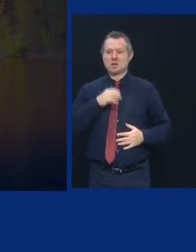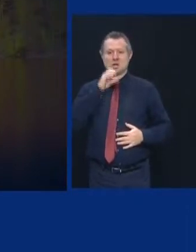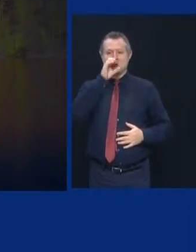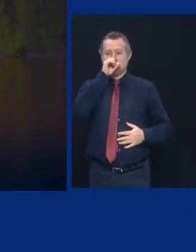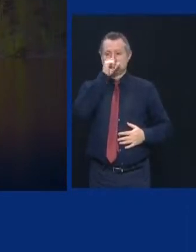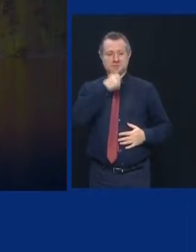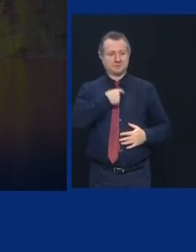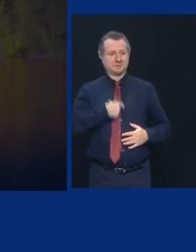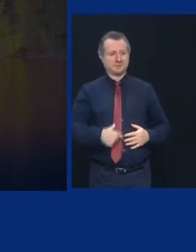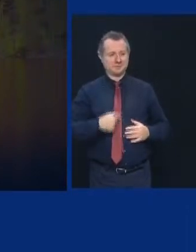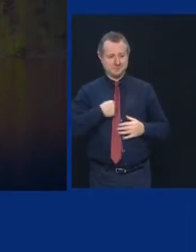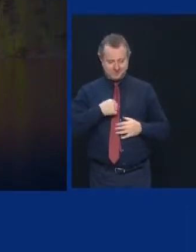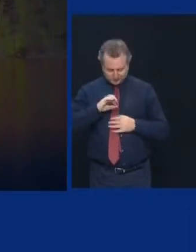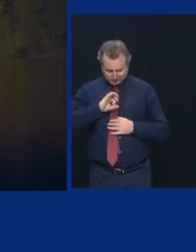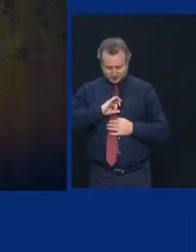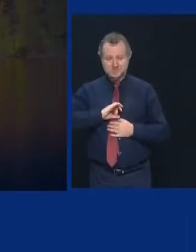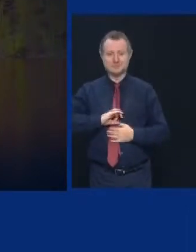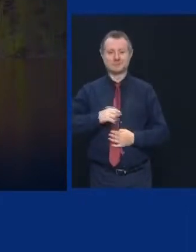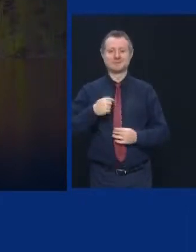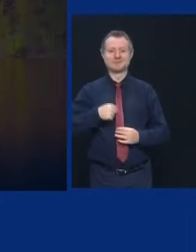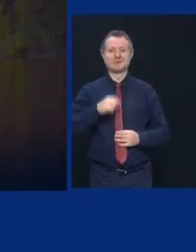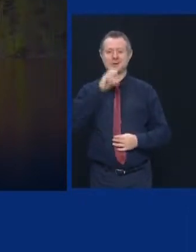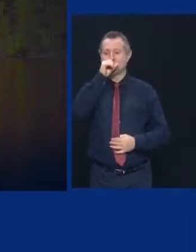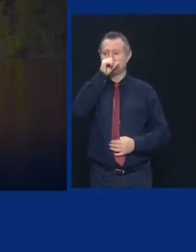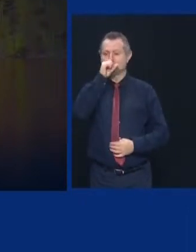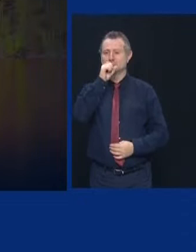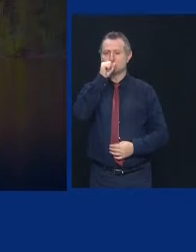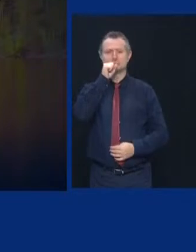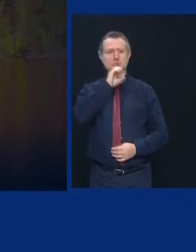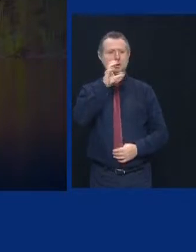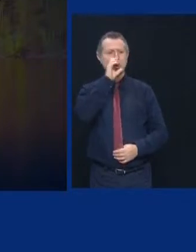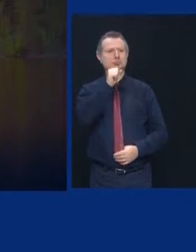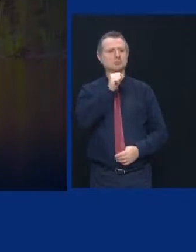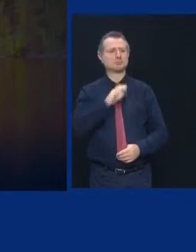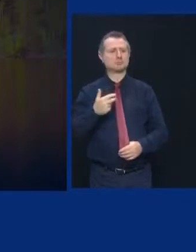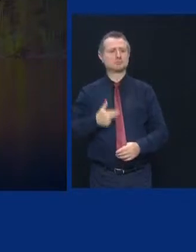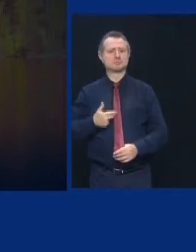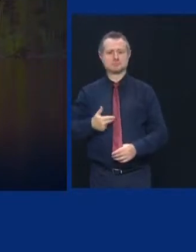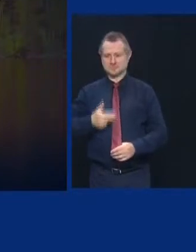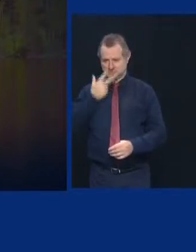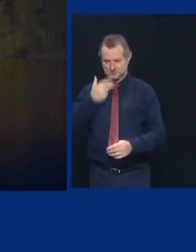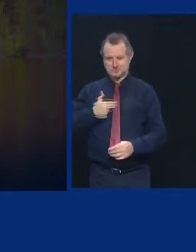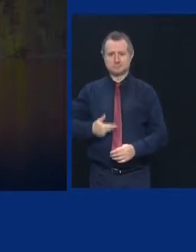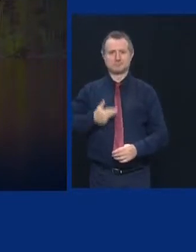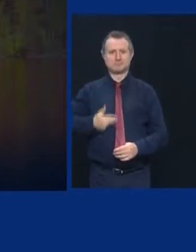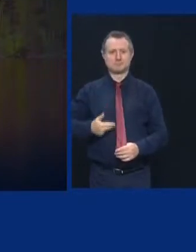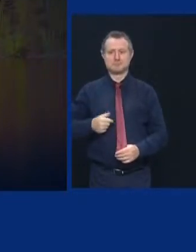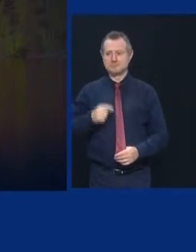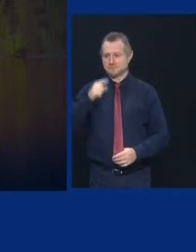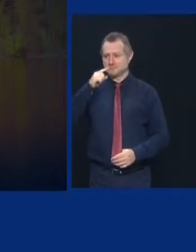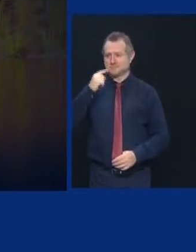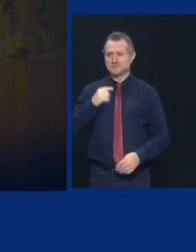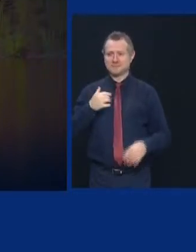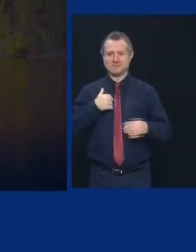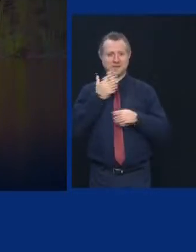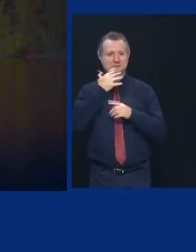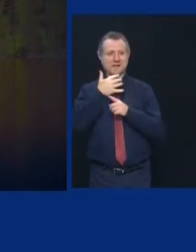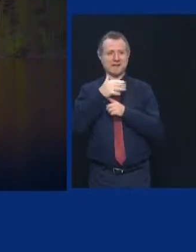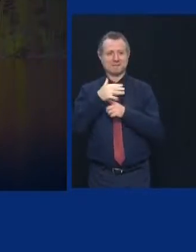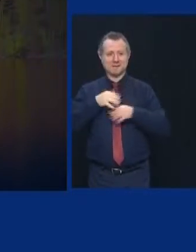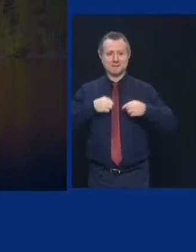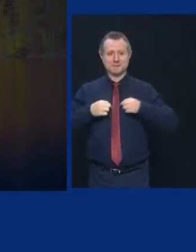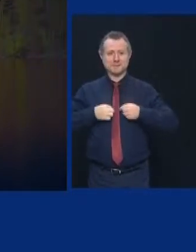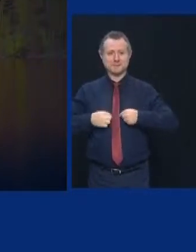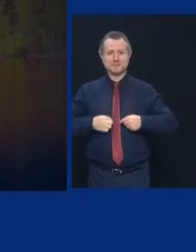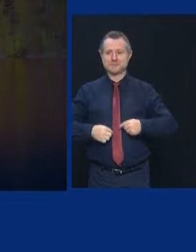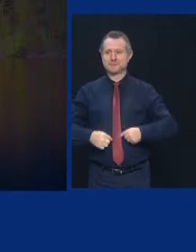today. You can't make it out. These are leaves that are falling. Very attractive is a personal opinion. It's